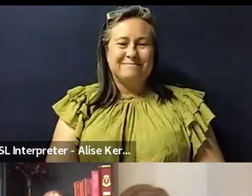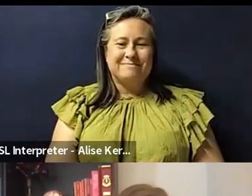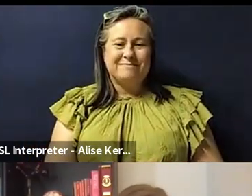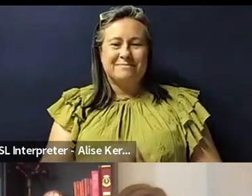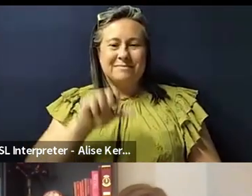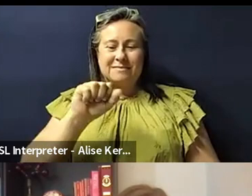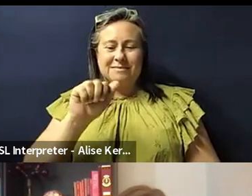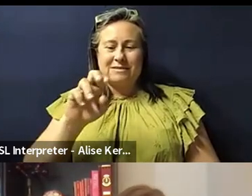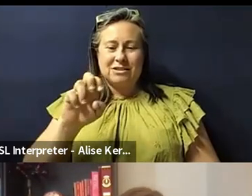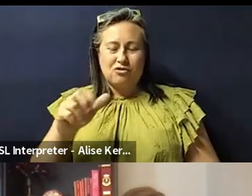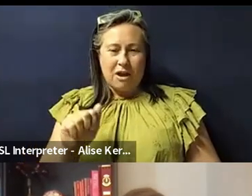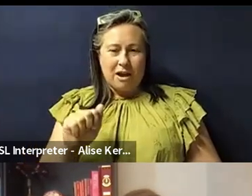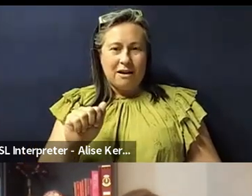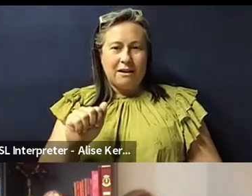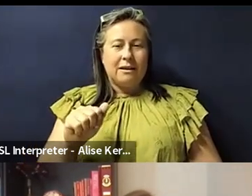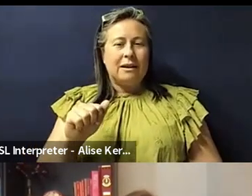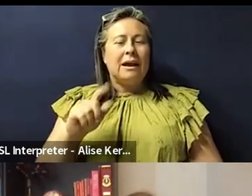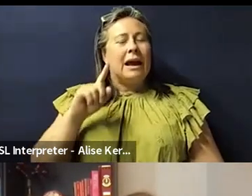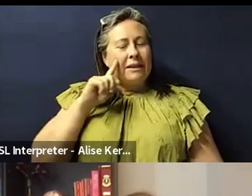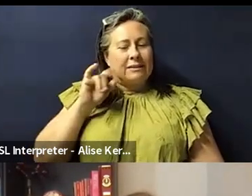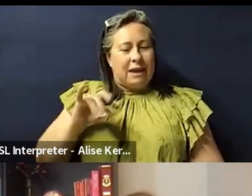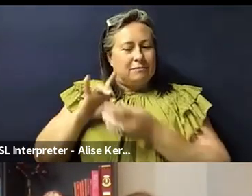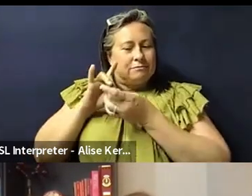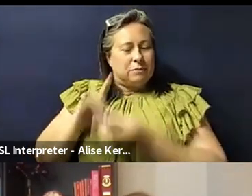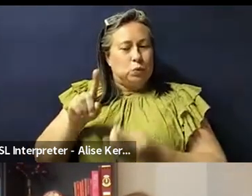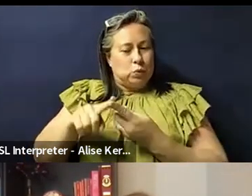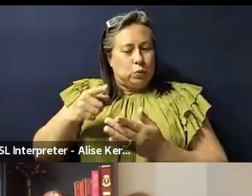I can start it speaks to what I was talking about a little bit. Yes, exactly.